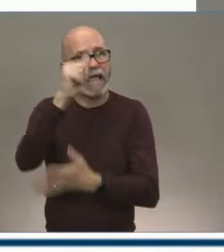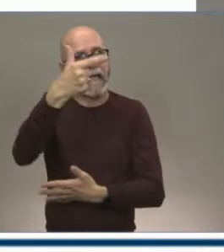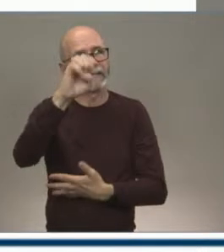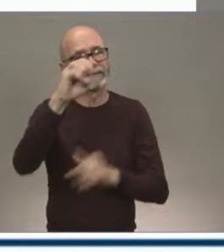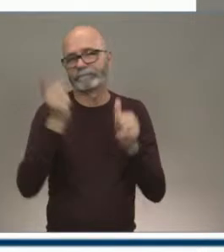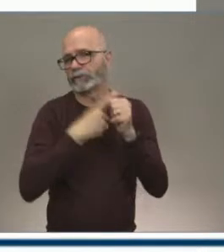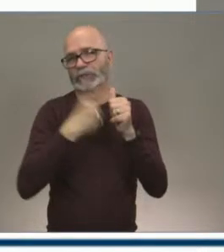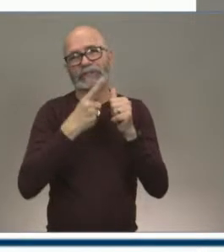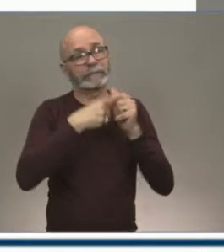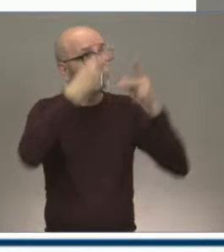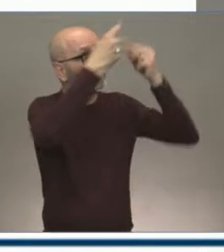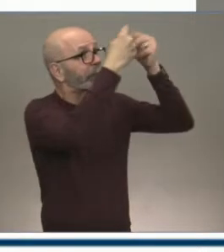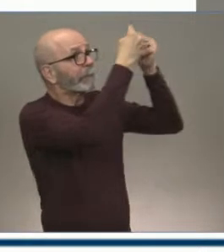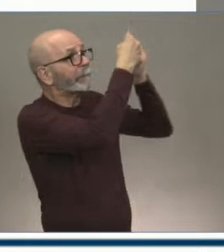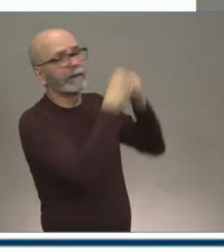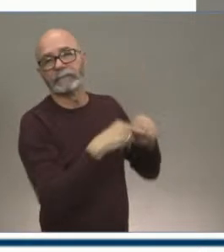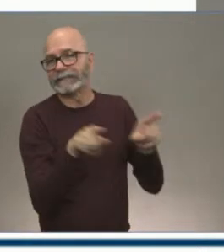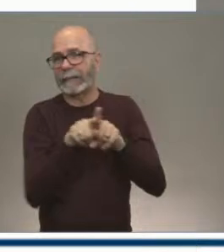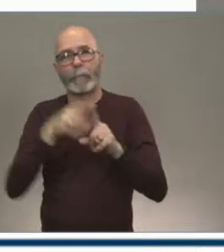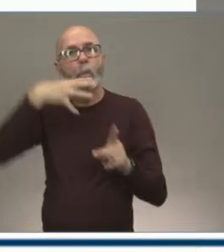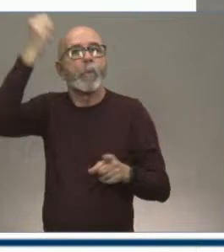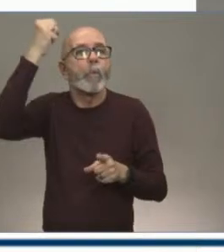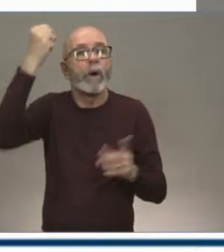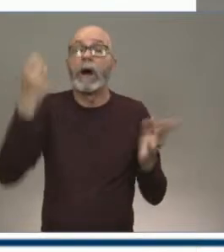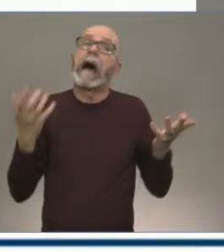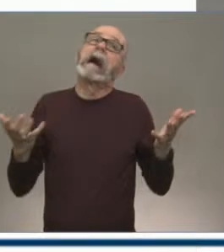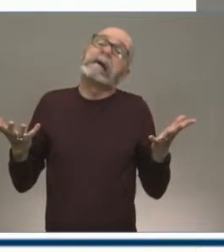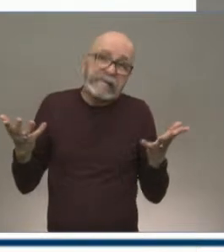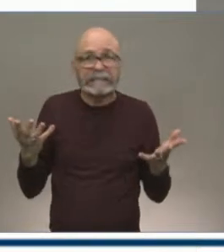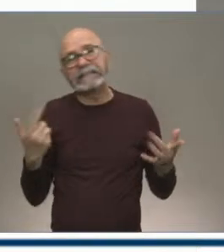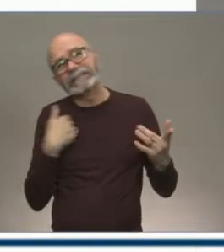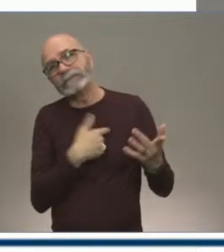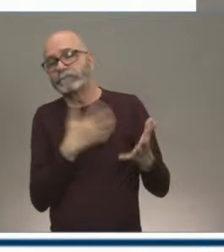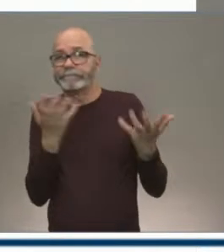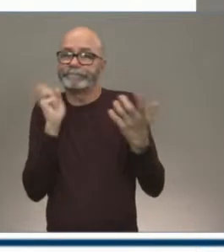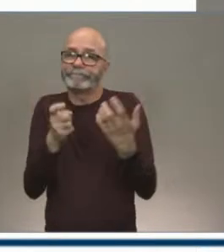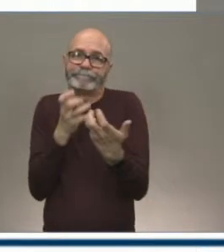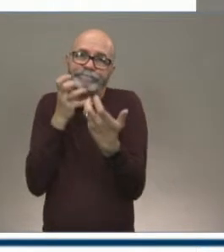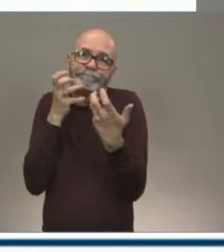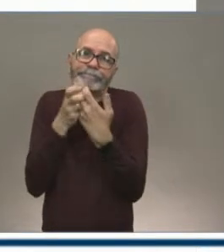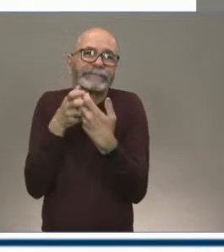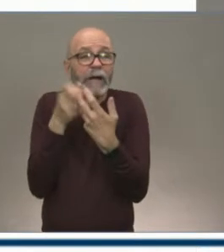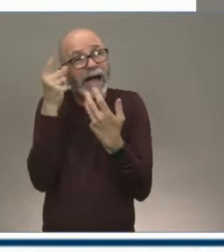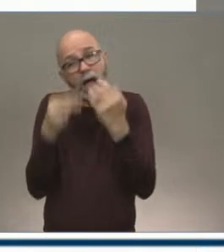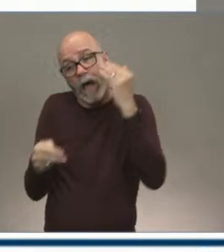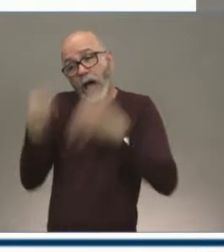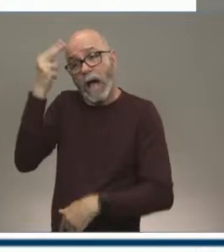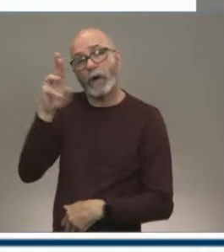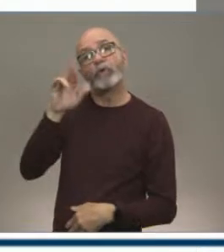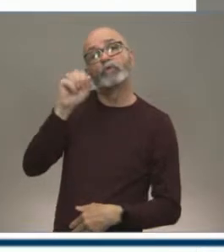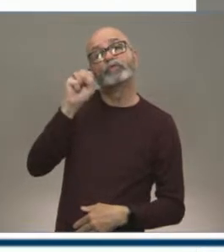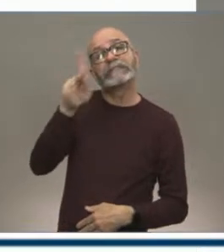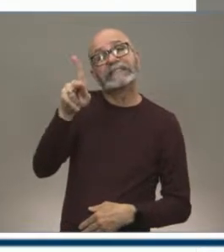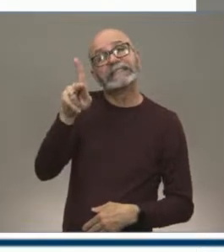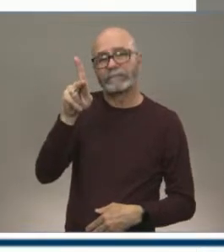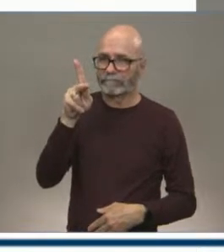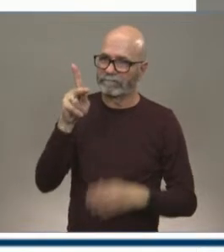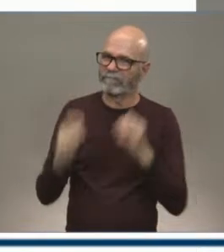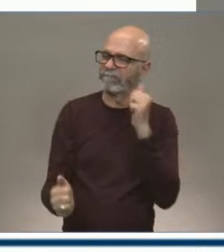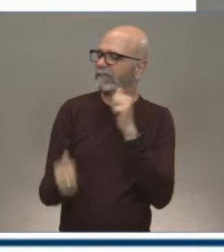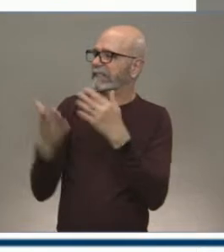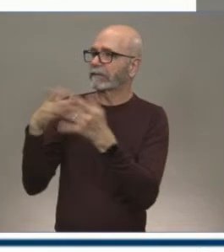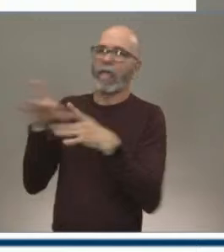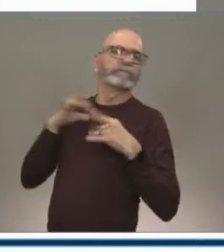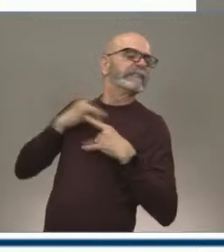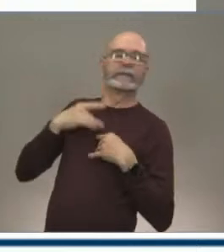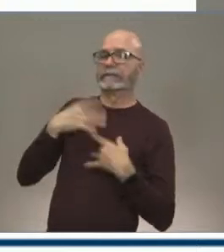approach because of it accommodates by far the biggest risk factor, and it is the most efficient, fastest way